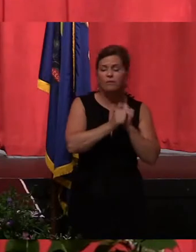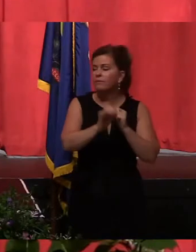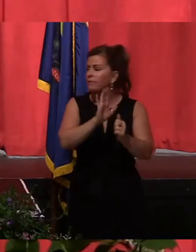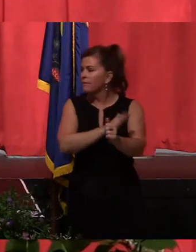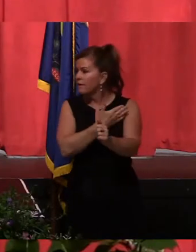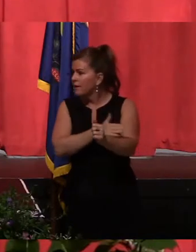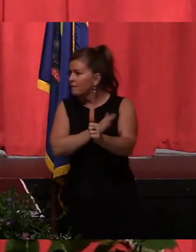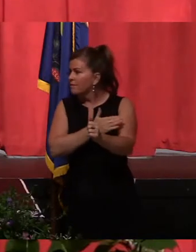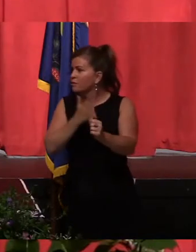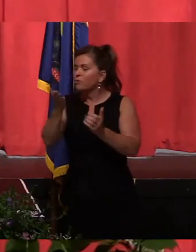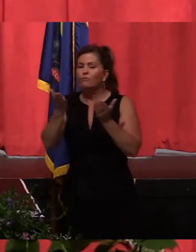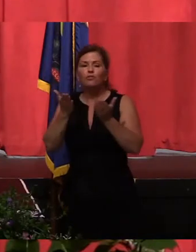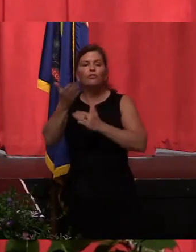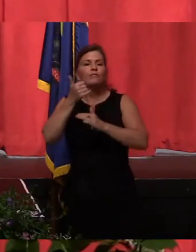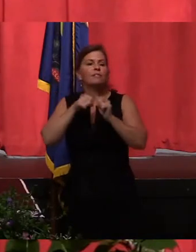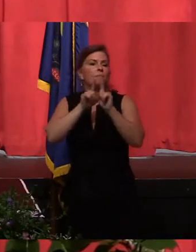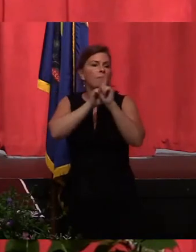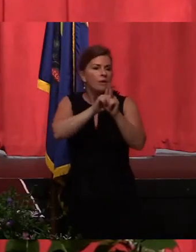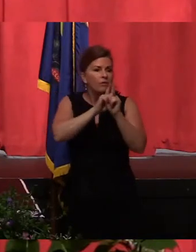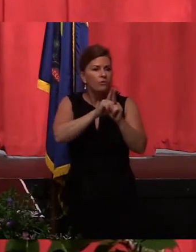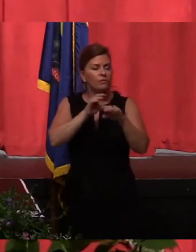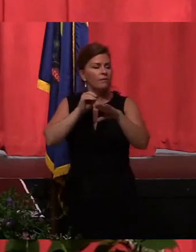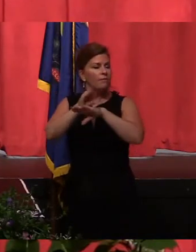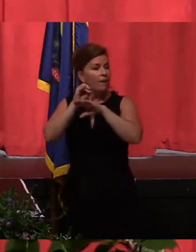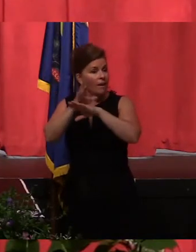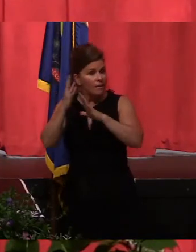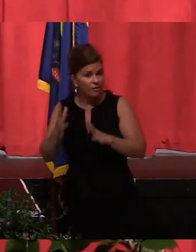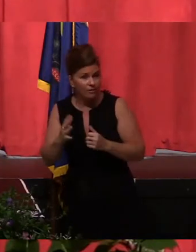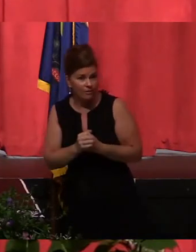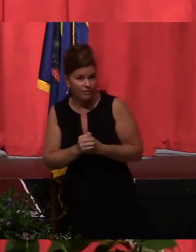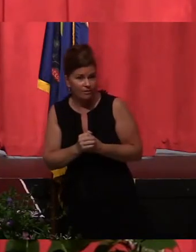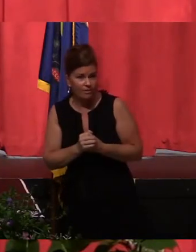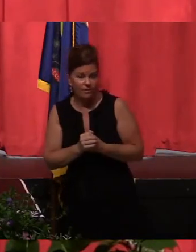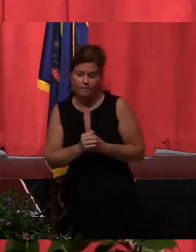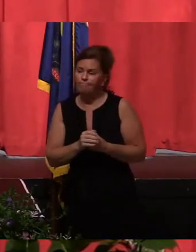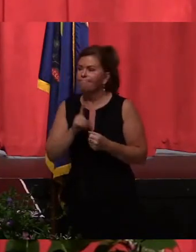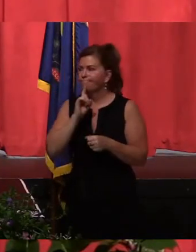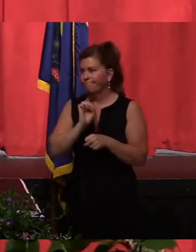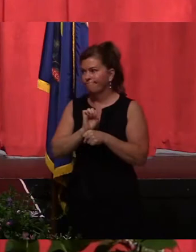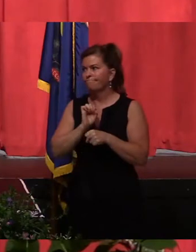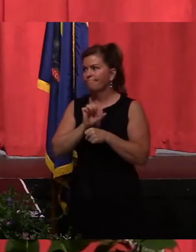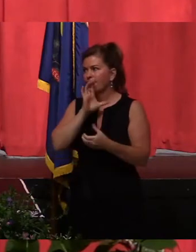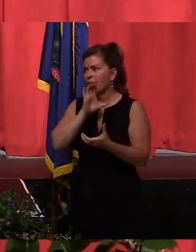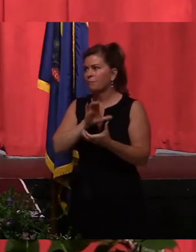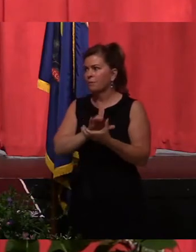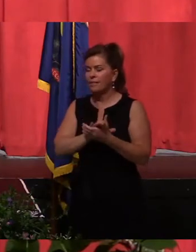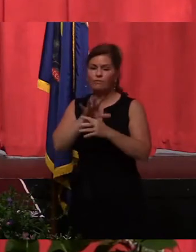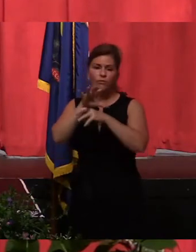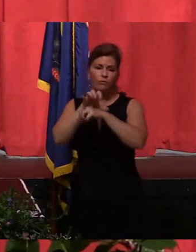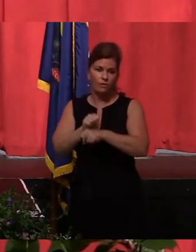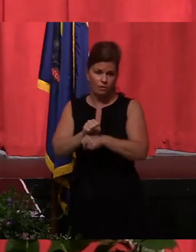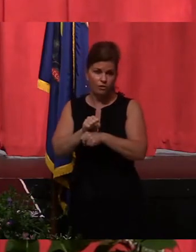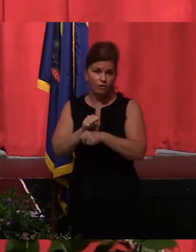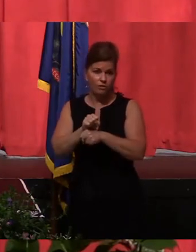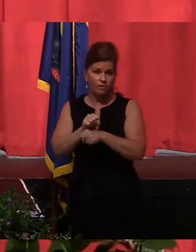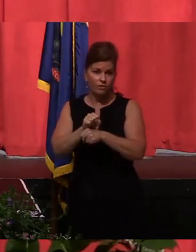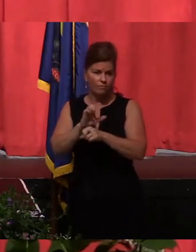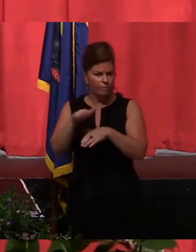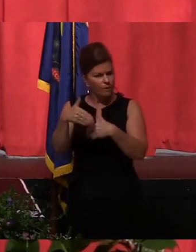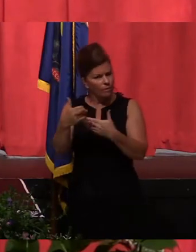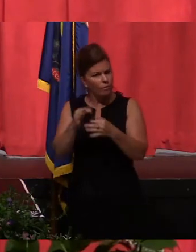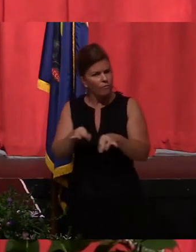your mentors and advisors. I'm a firm believer in traditions and the importance that they give people in their